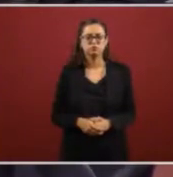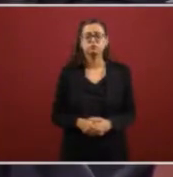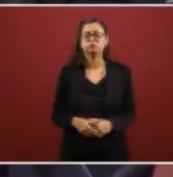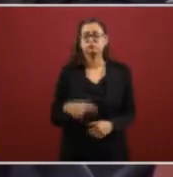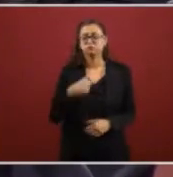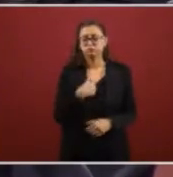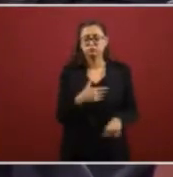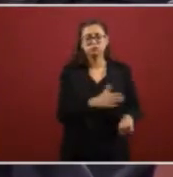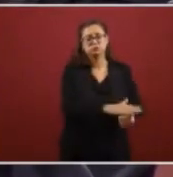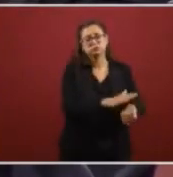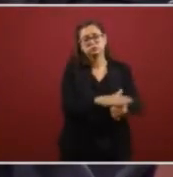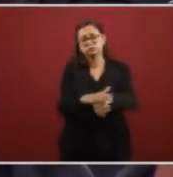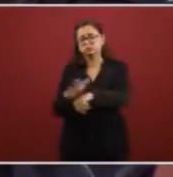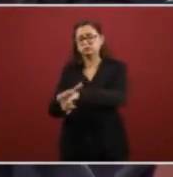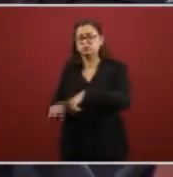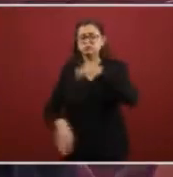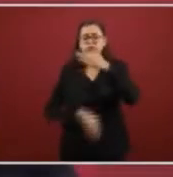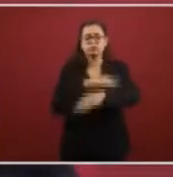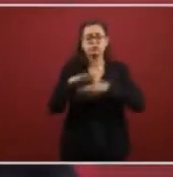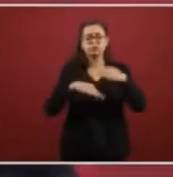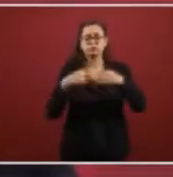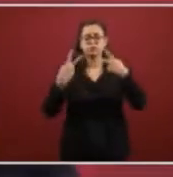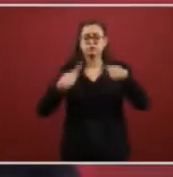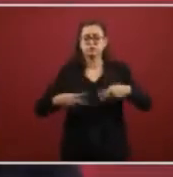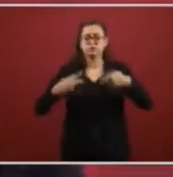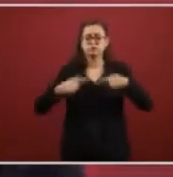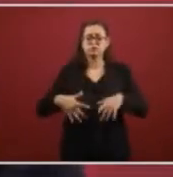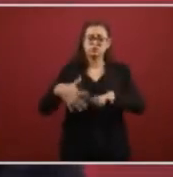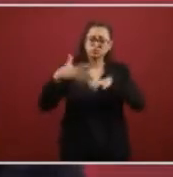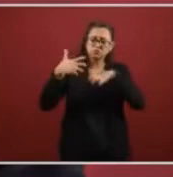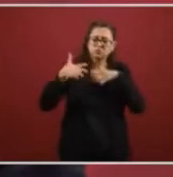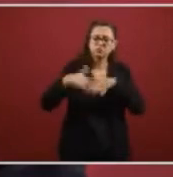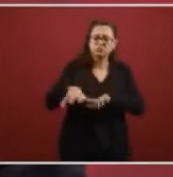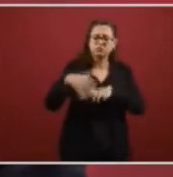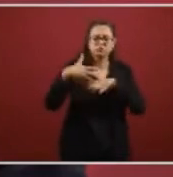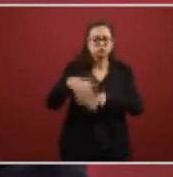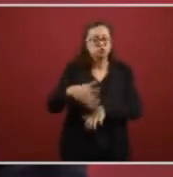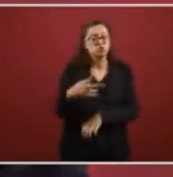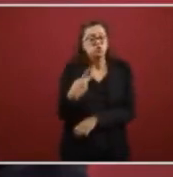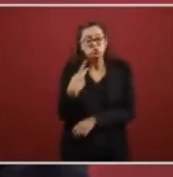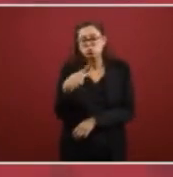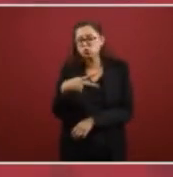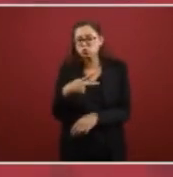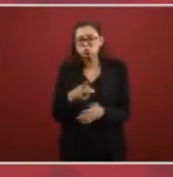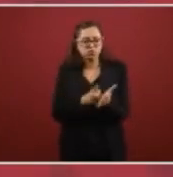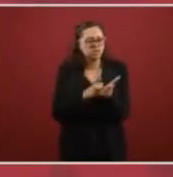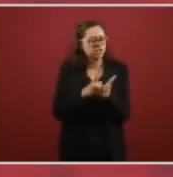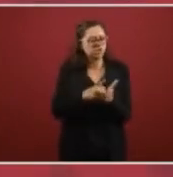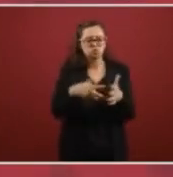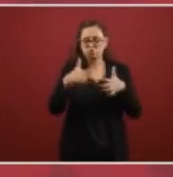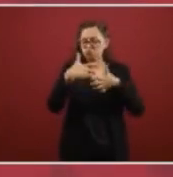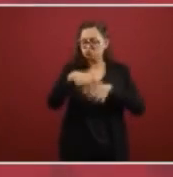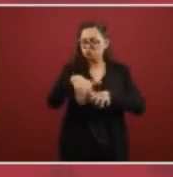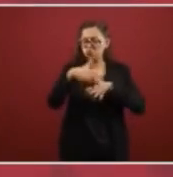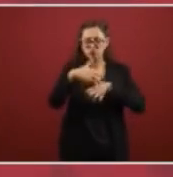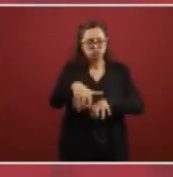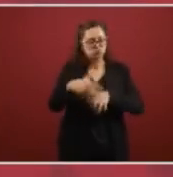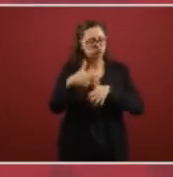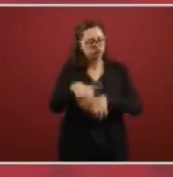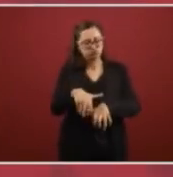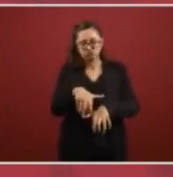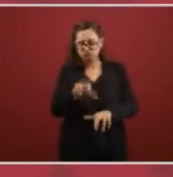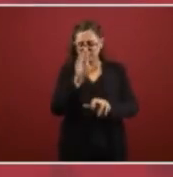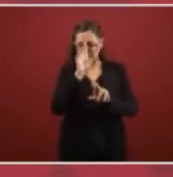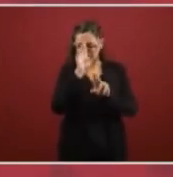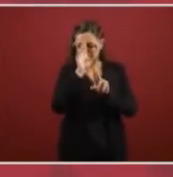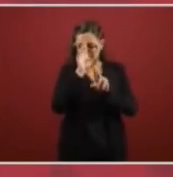I am making a call out to all the manifestors that you are guaranteed your right to